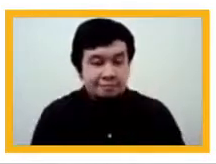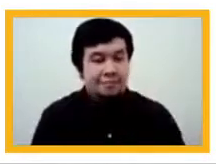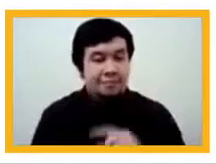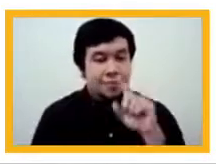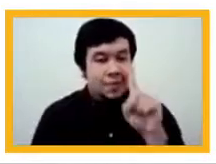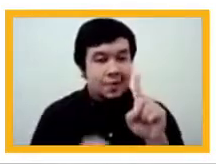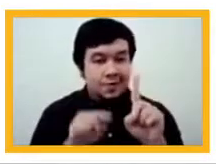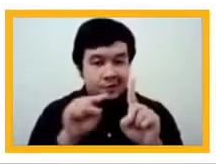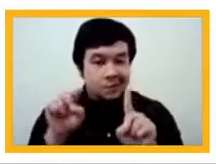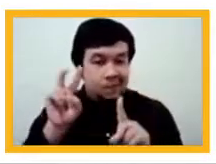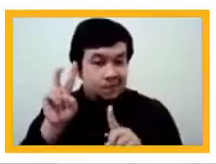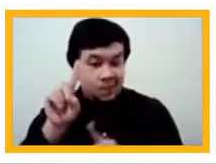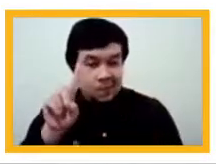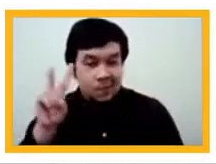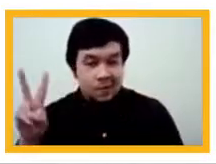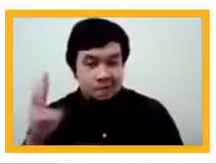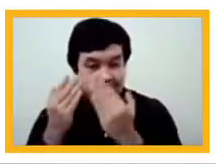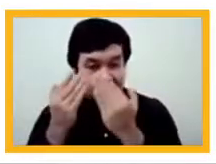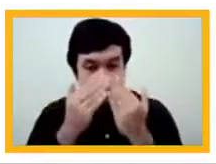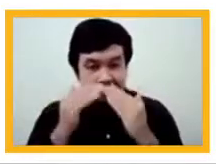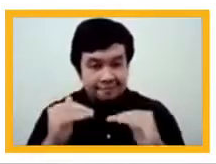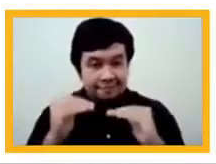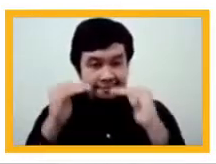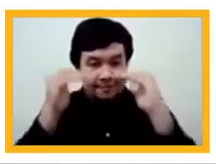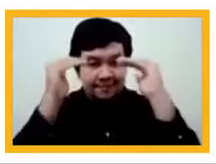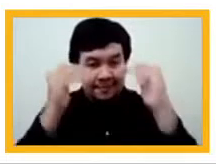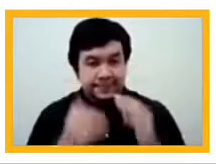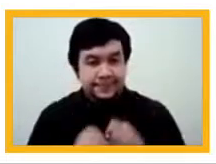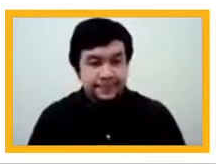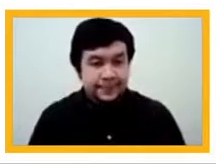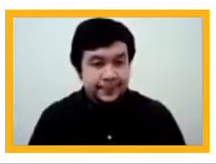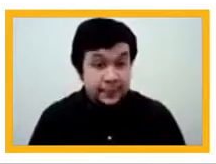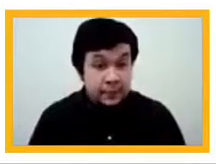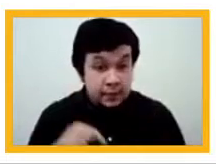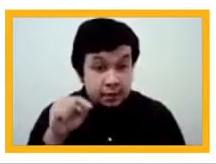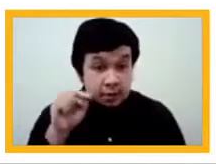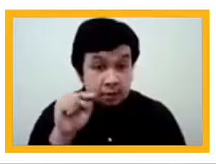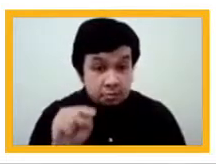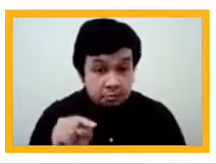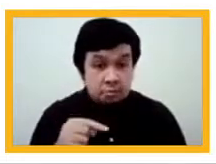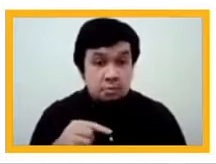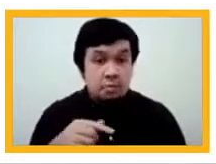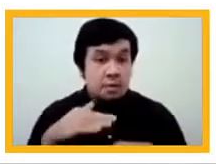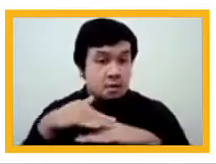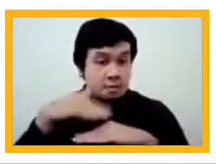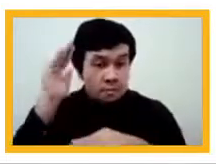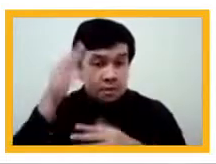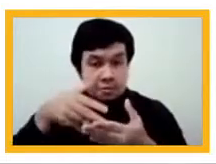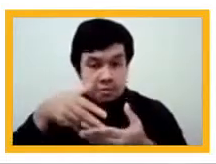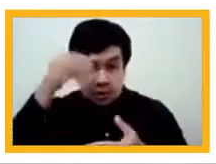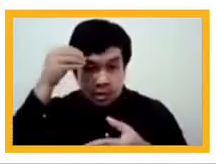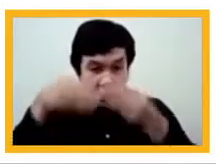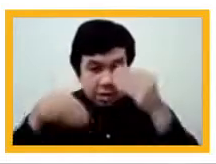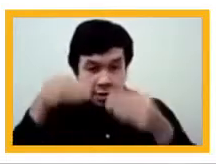general public. So we host a lot of software boot